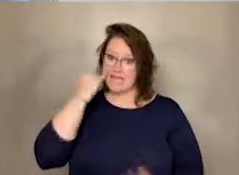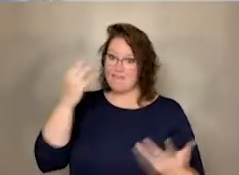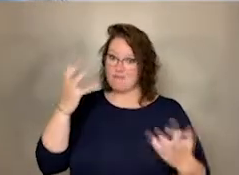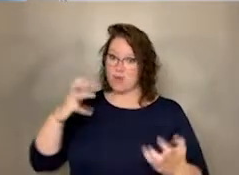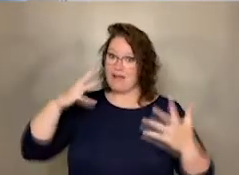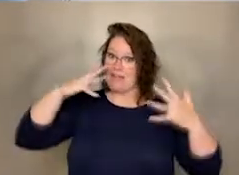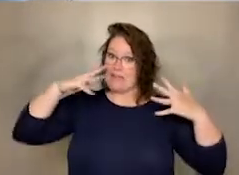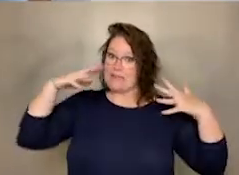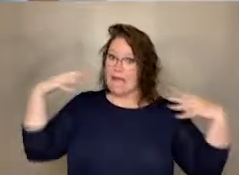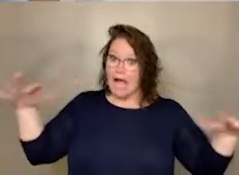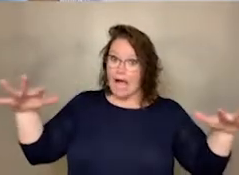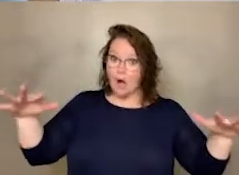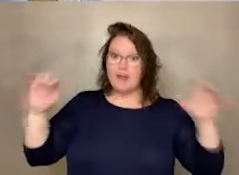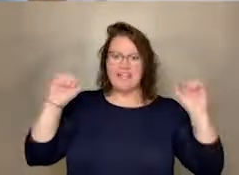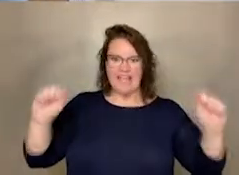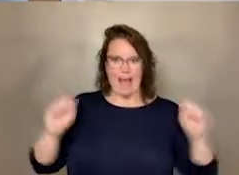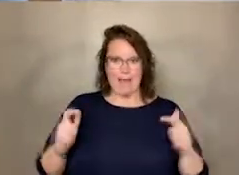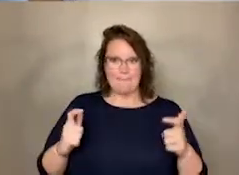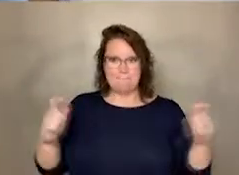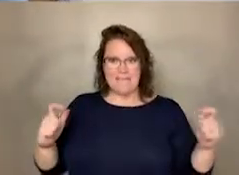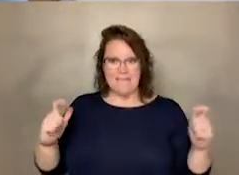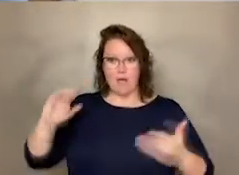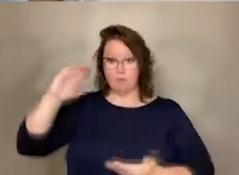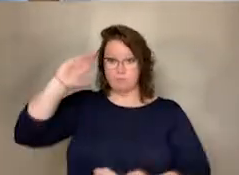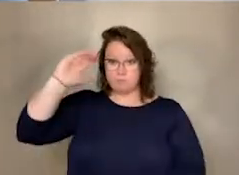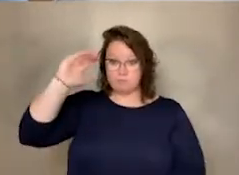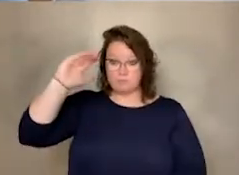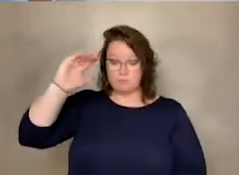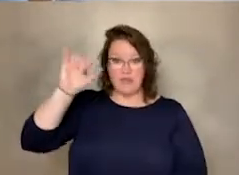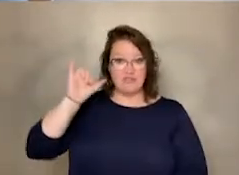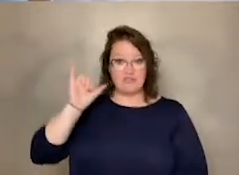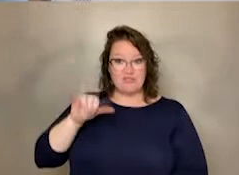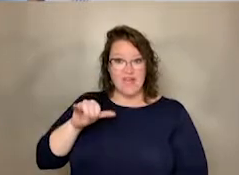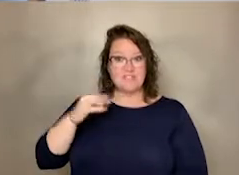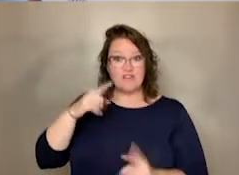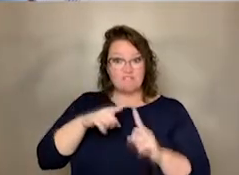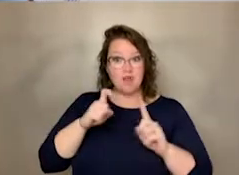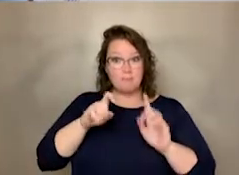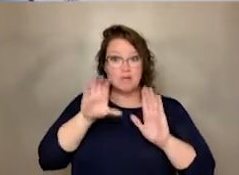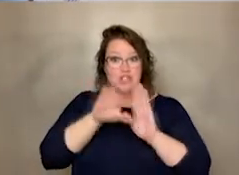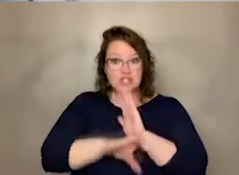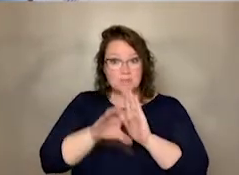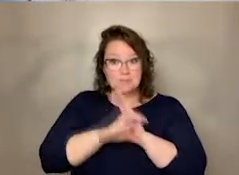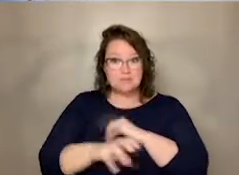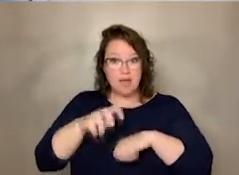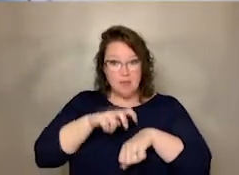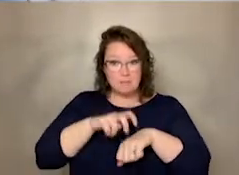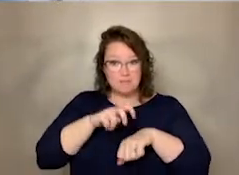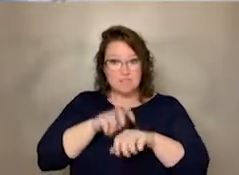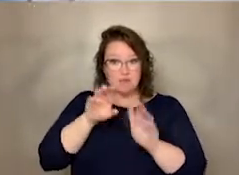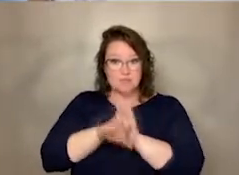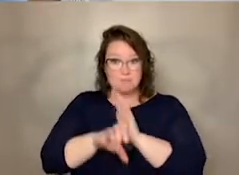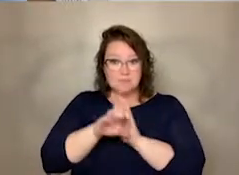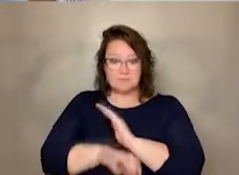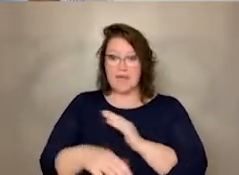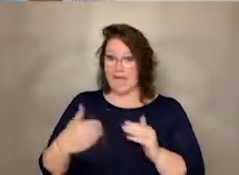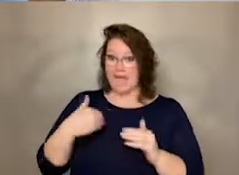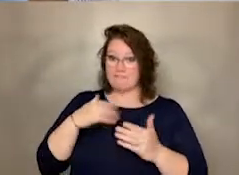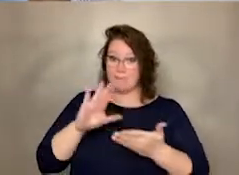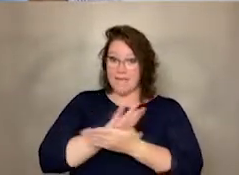sound, you can get something a little bit bigger. So this is a chip can, and I covered it with paper.